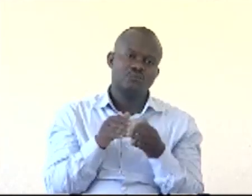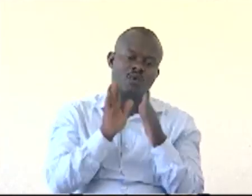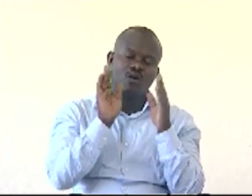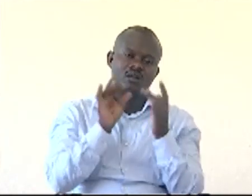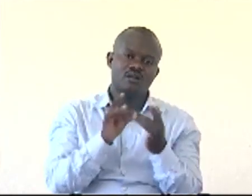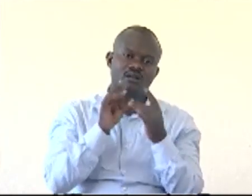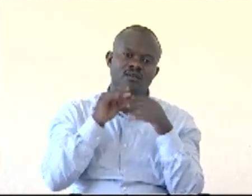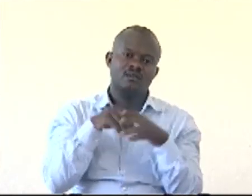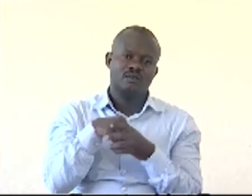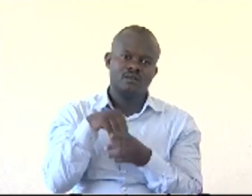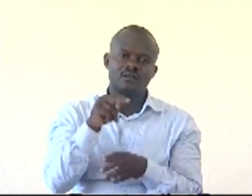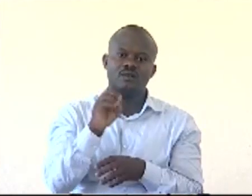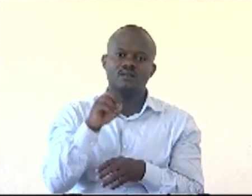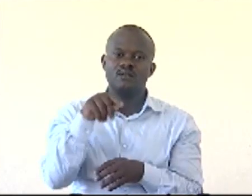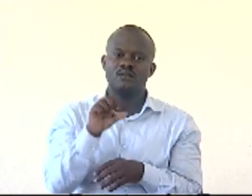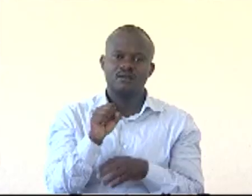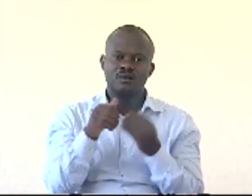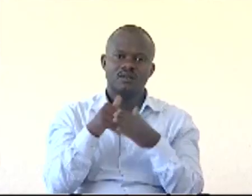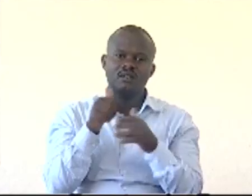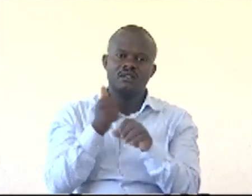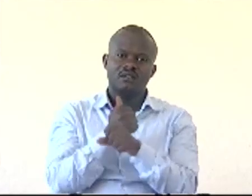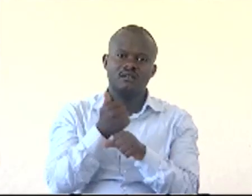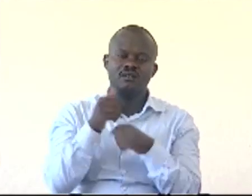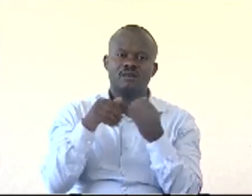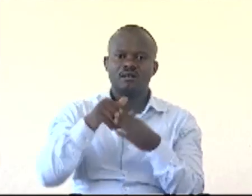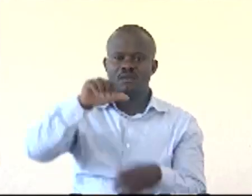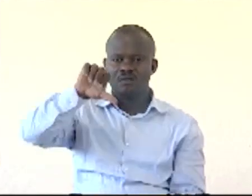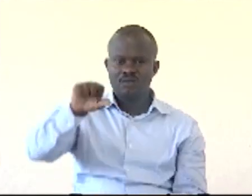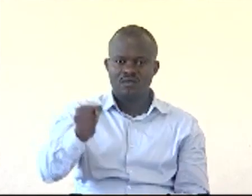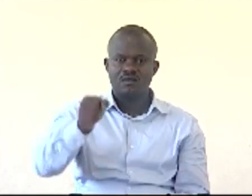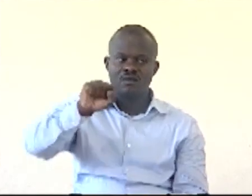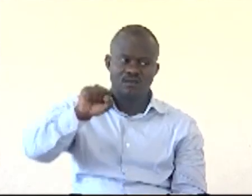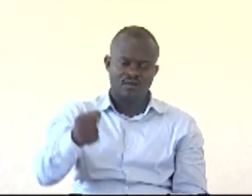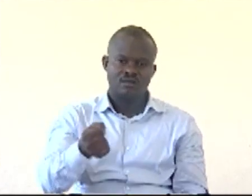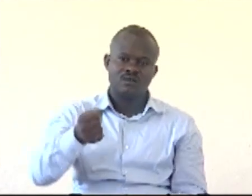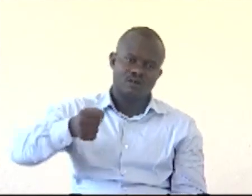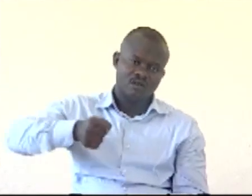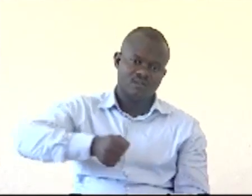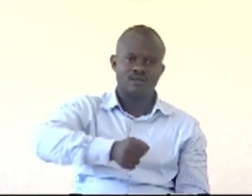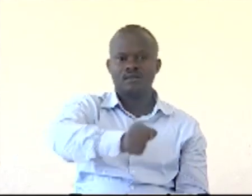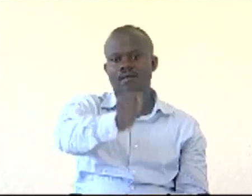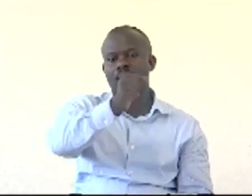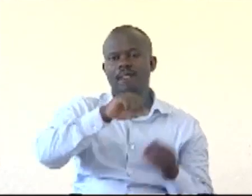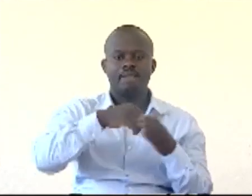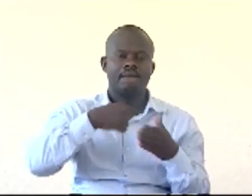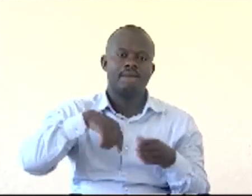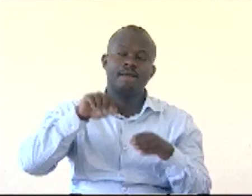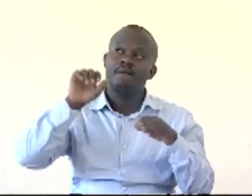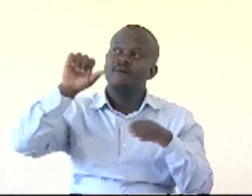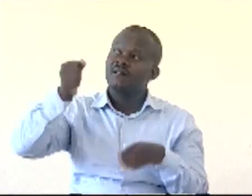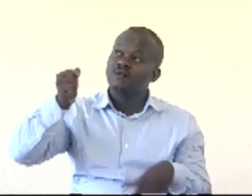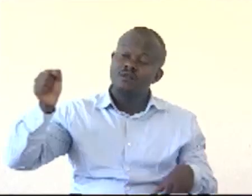especially the knobs, which are touched by many people when they are opening windows